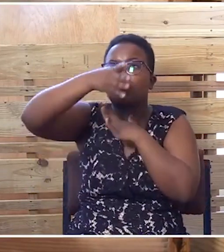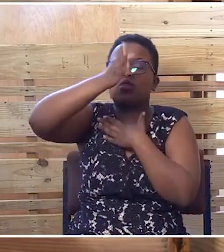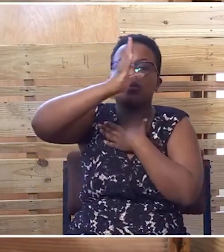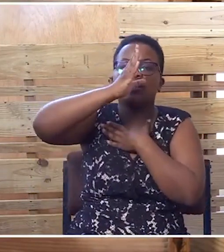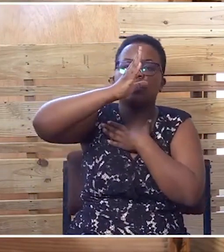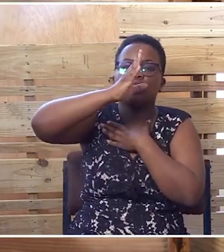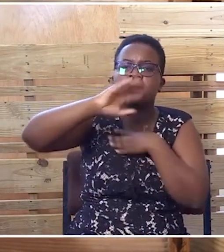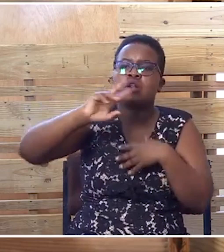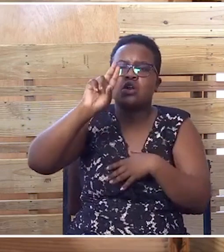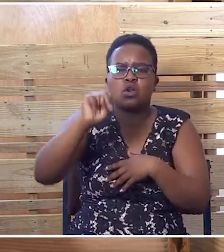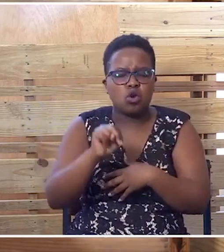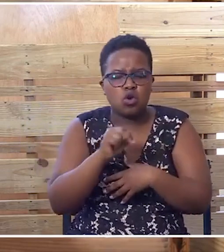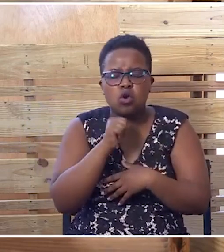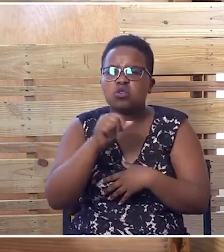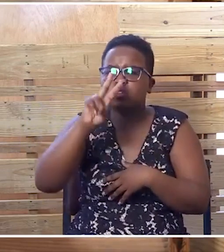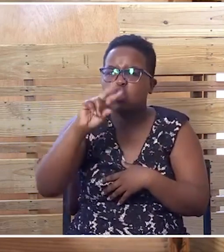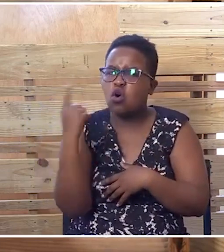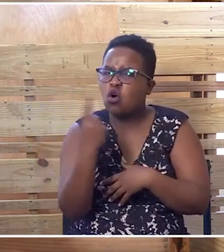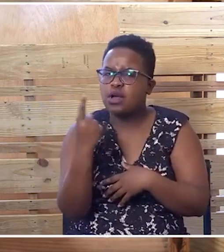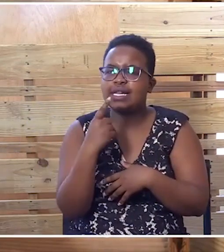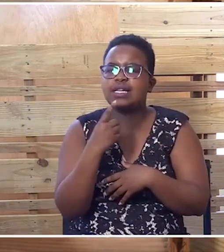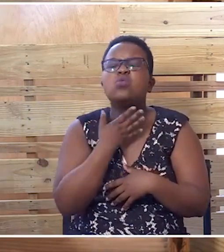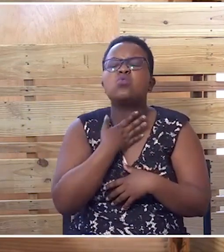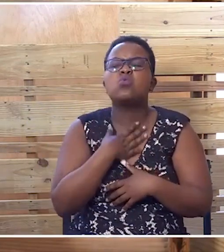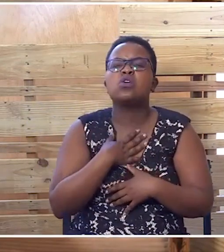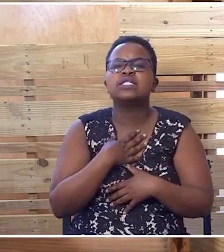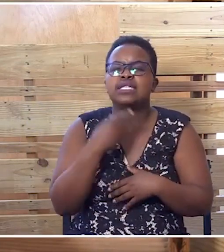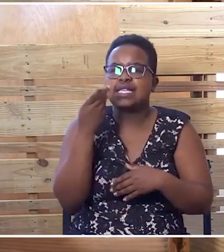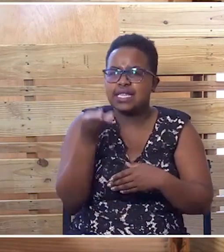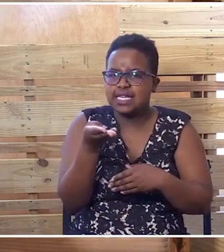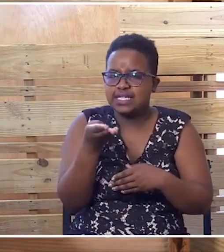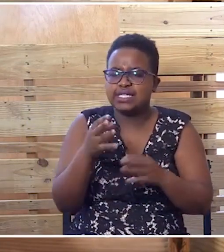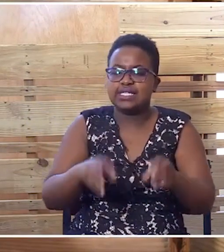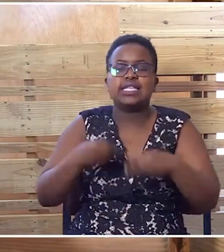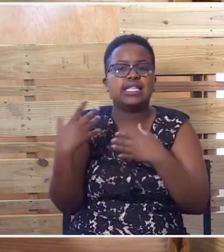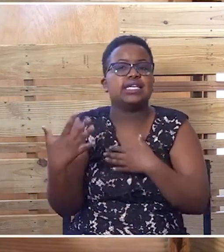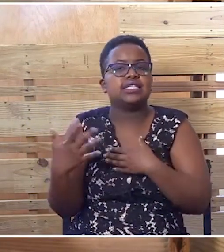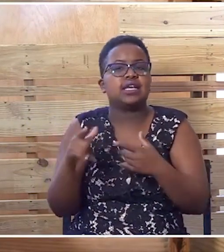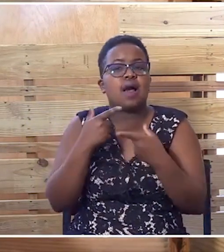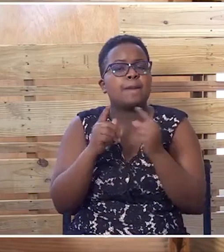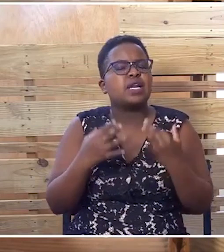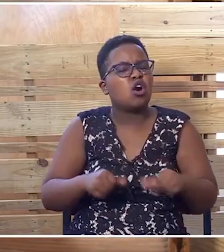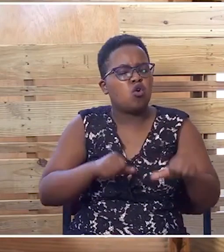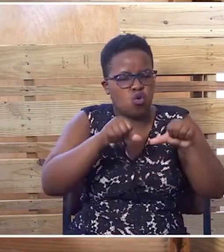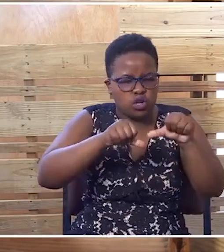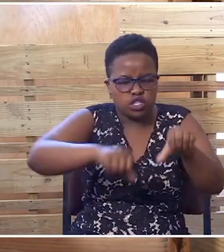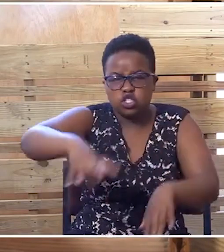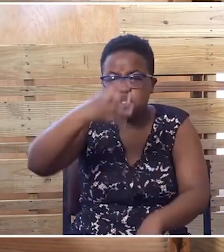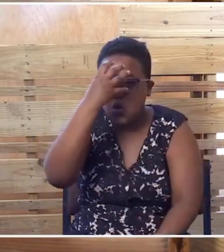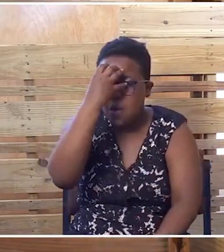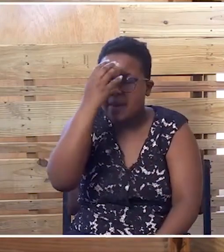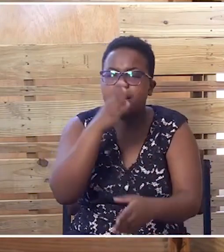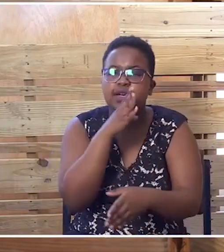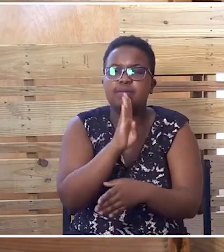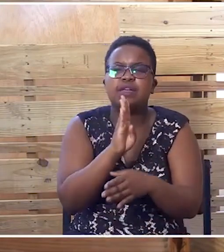not only just desiring that thing, but going ahead and being mad about it because they have it. You know,